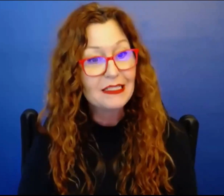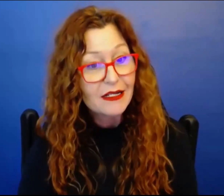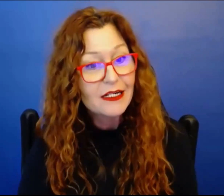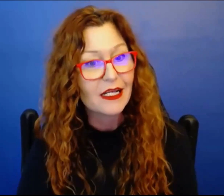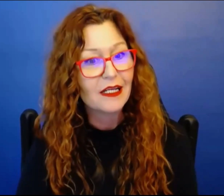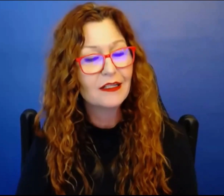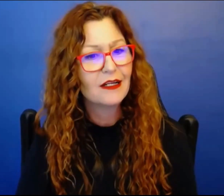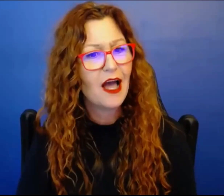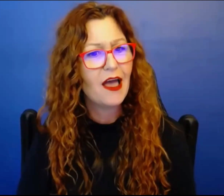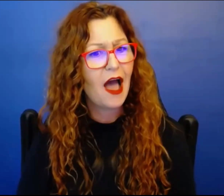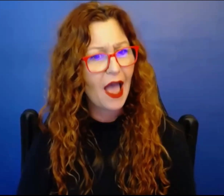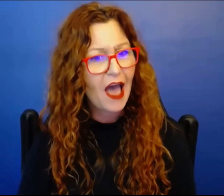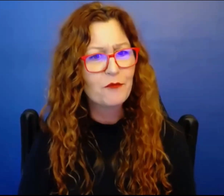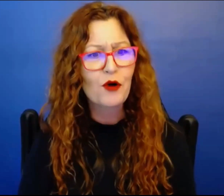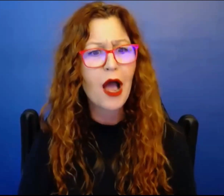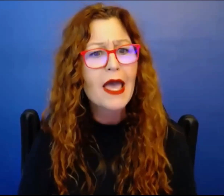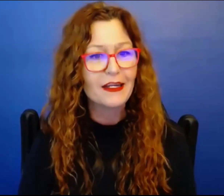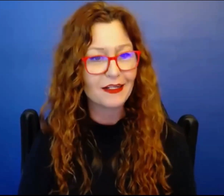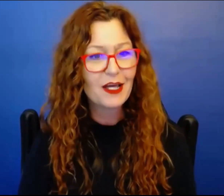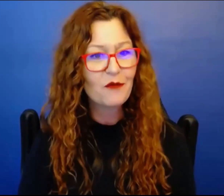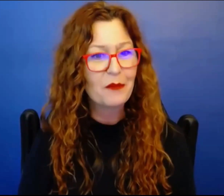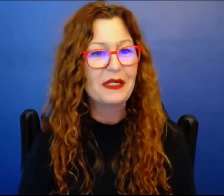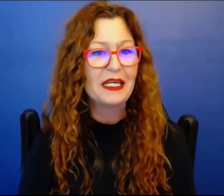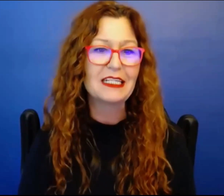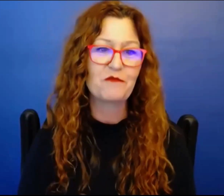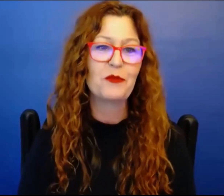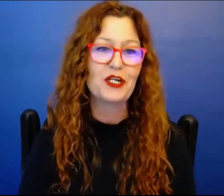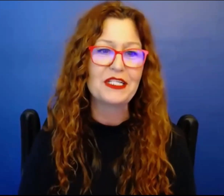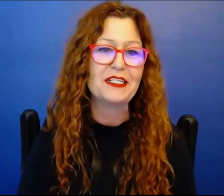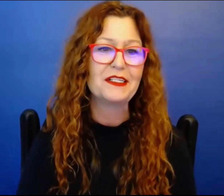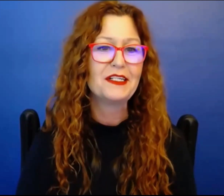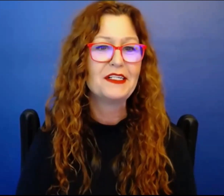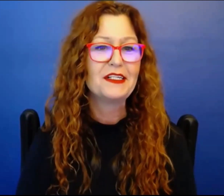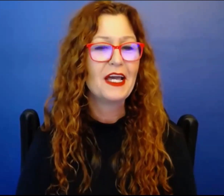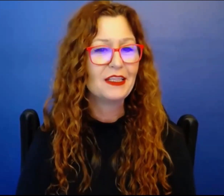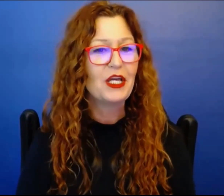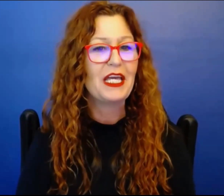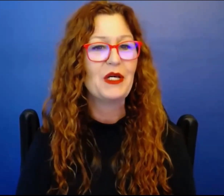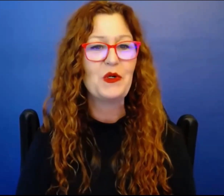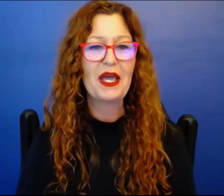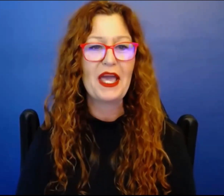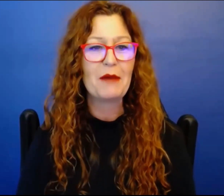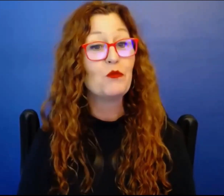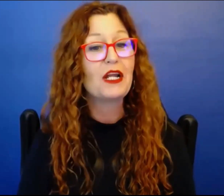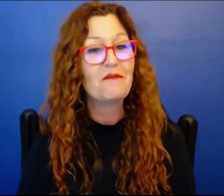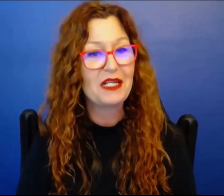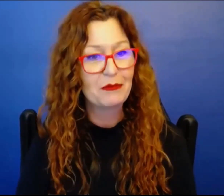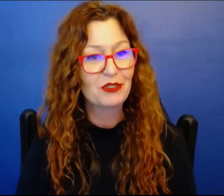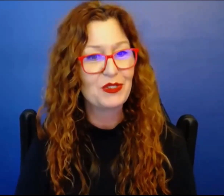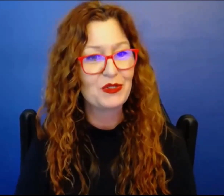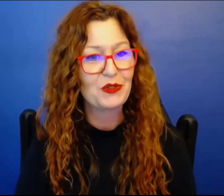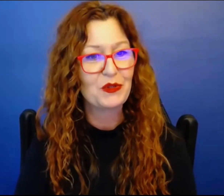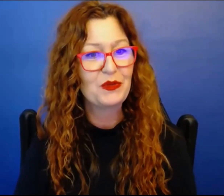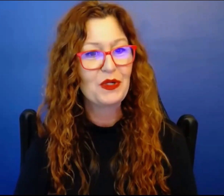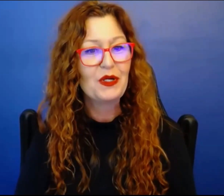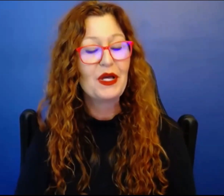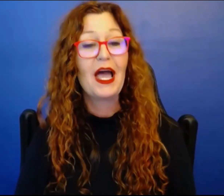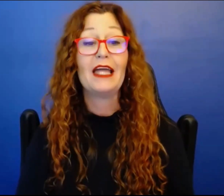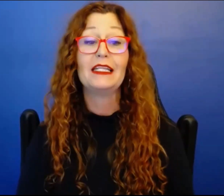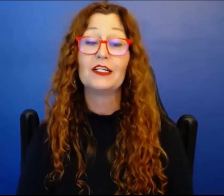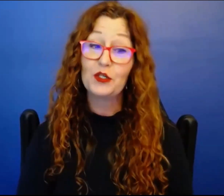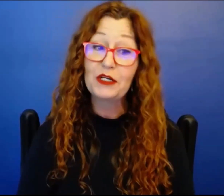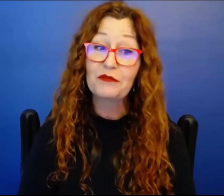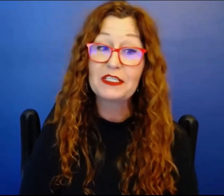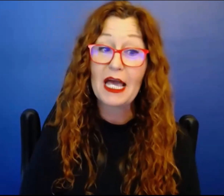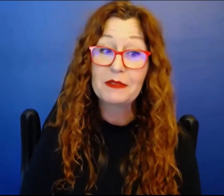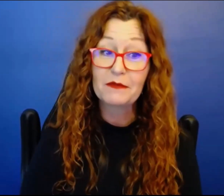my identity. I have pride about being a deaf person and looking at who I am and what I've been able to do.